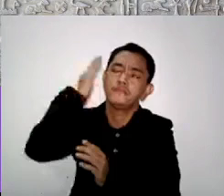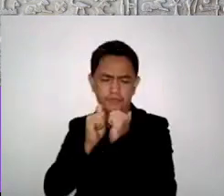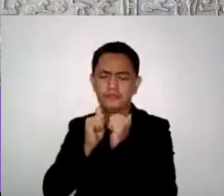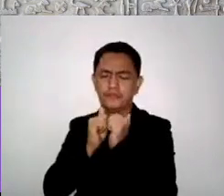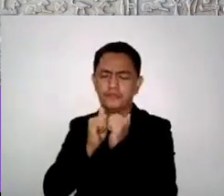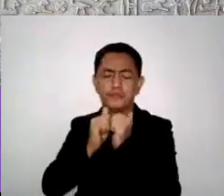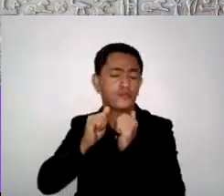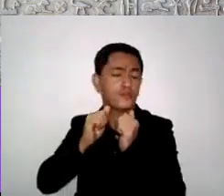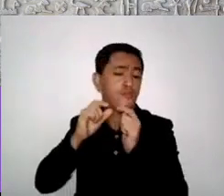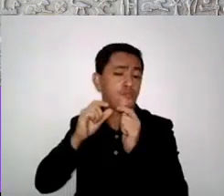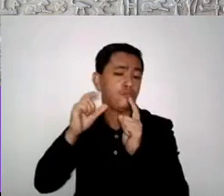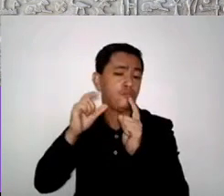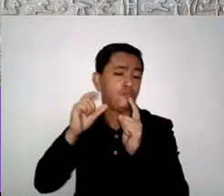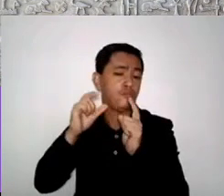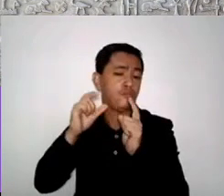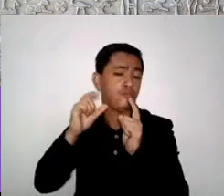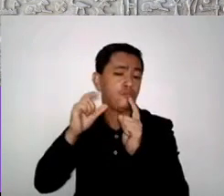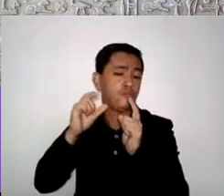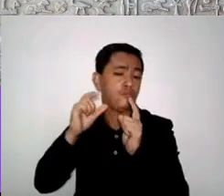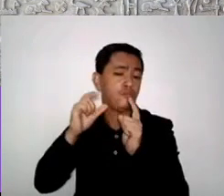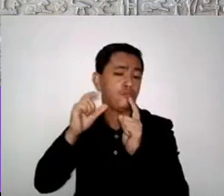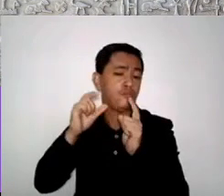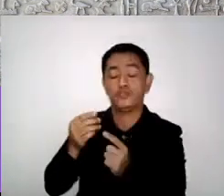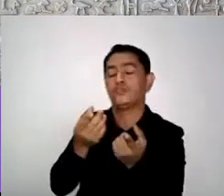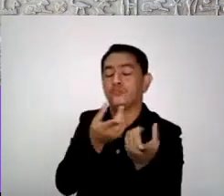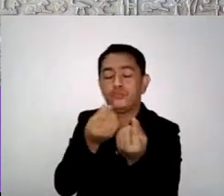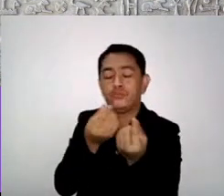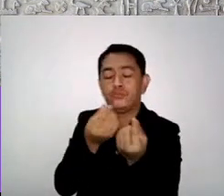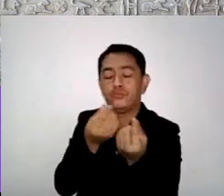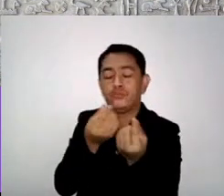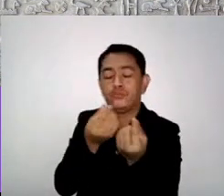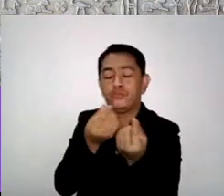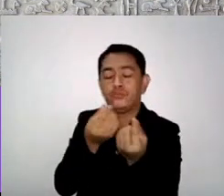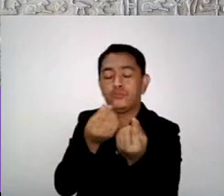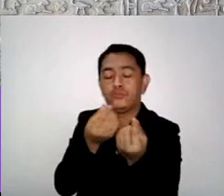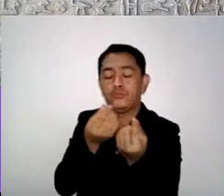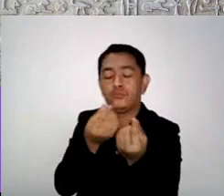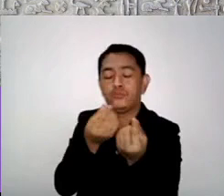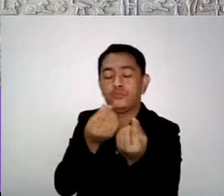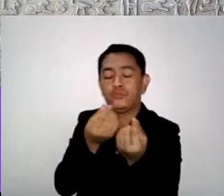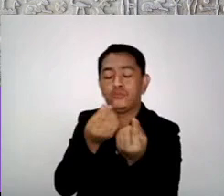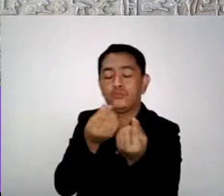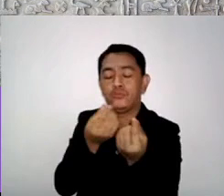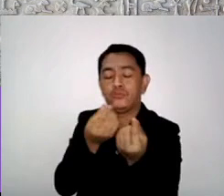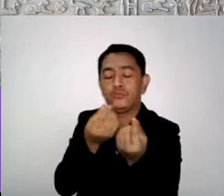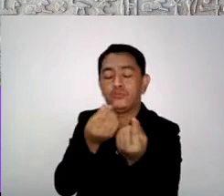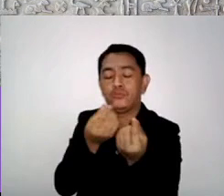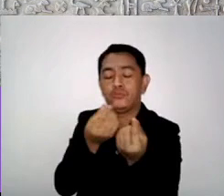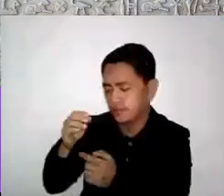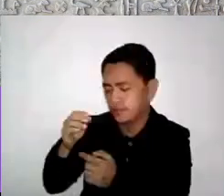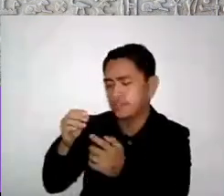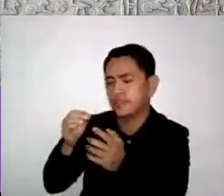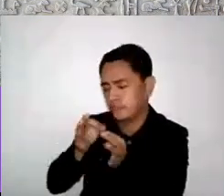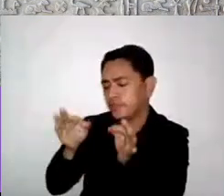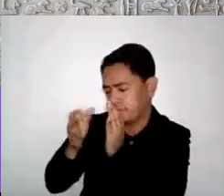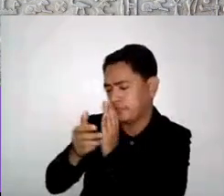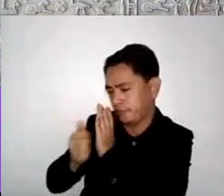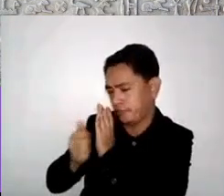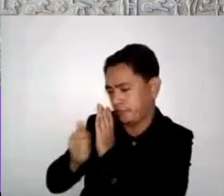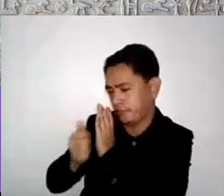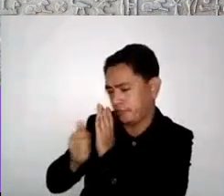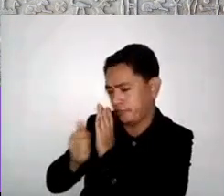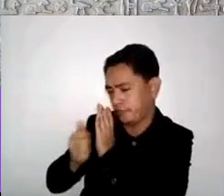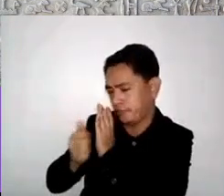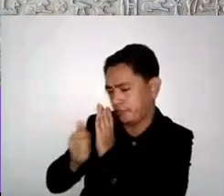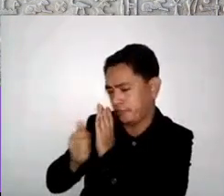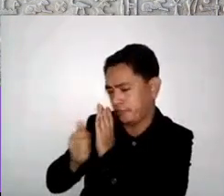in decoding a word. Decoding is a mechanical aspect of reading. It is the ability to associate the